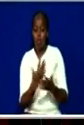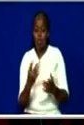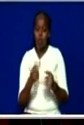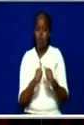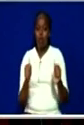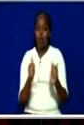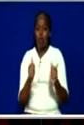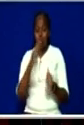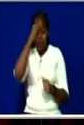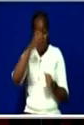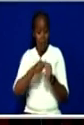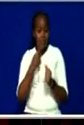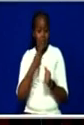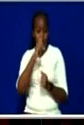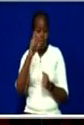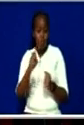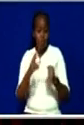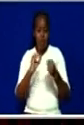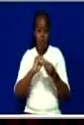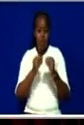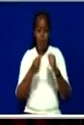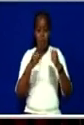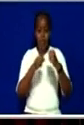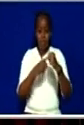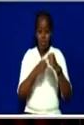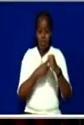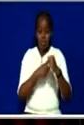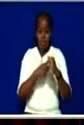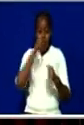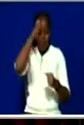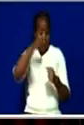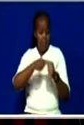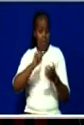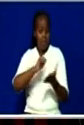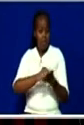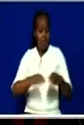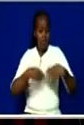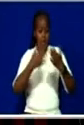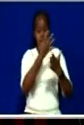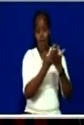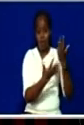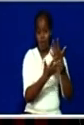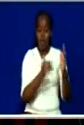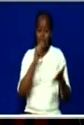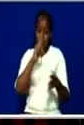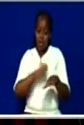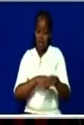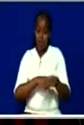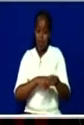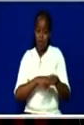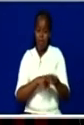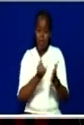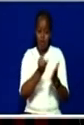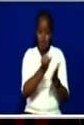6, make sure that on your grid or on the graph paper that you've been given, once you show or once you draw